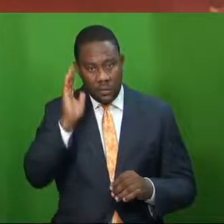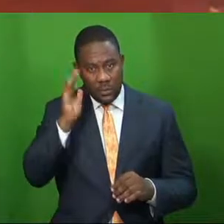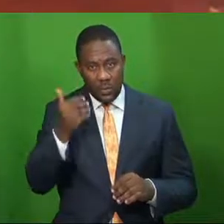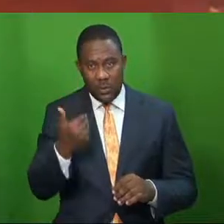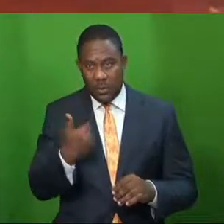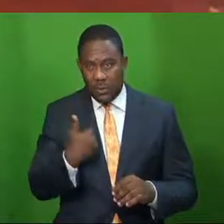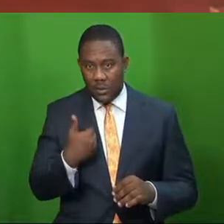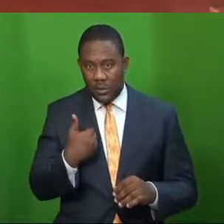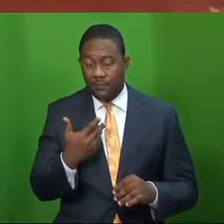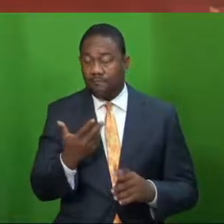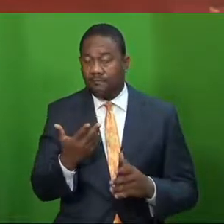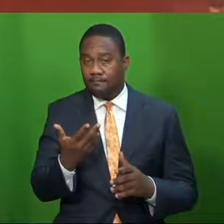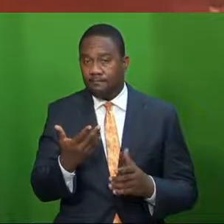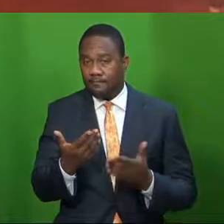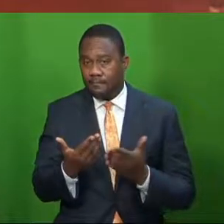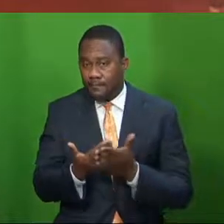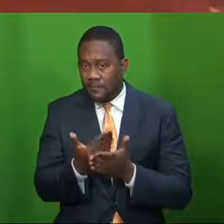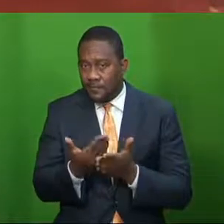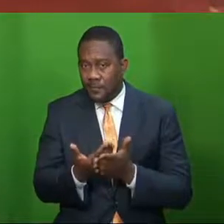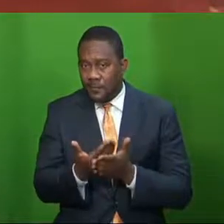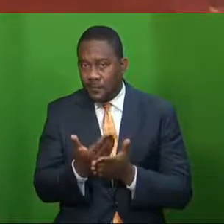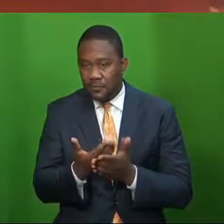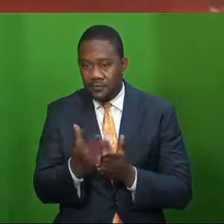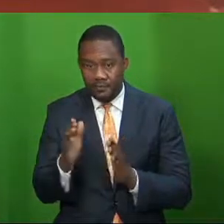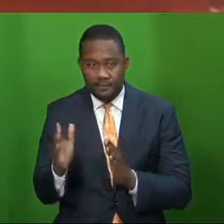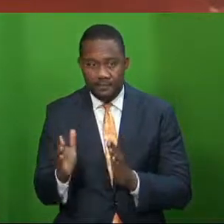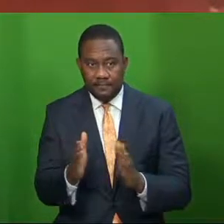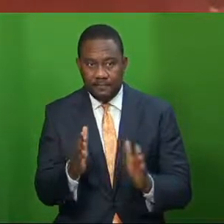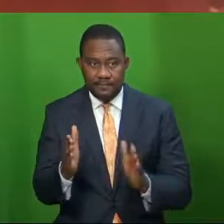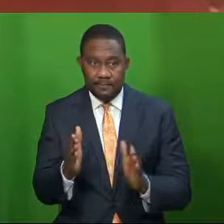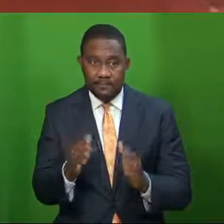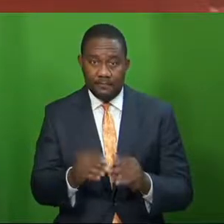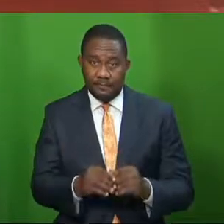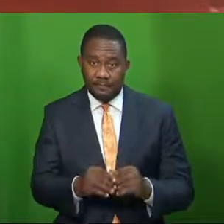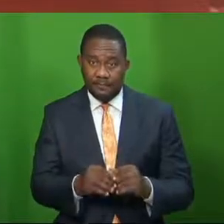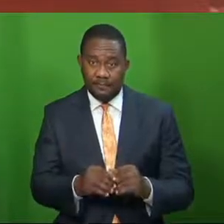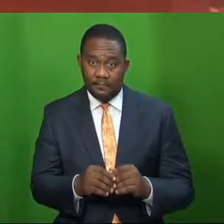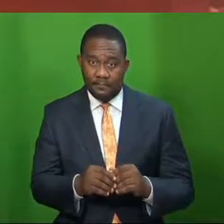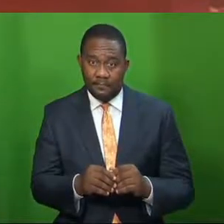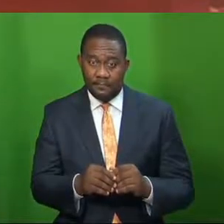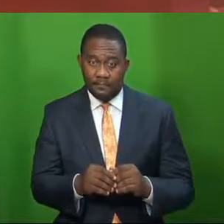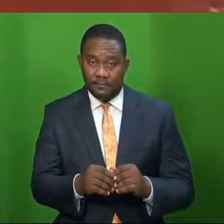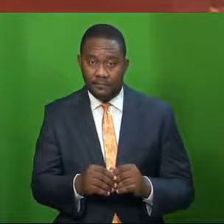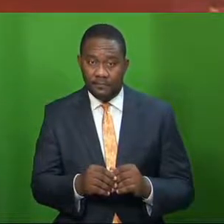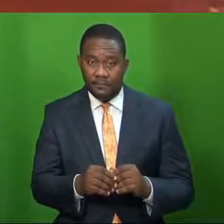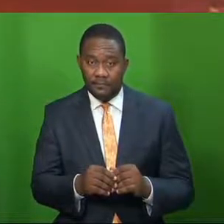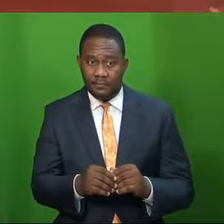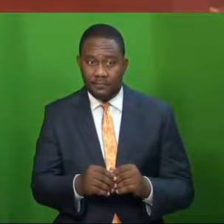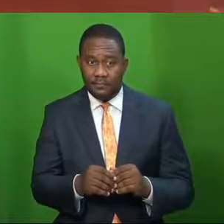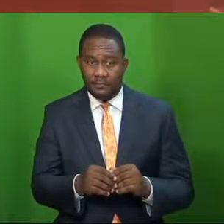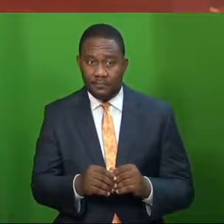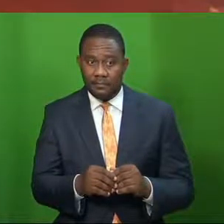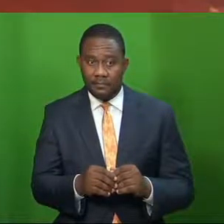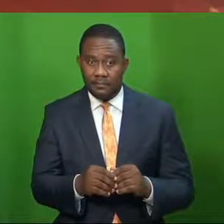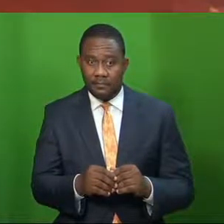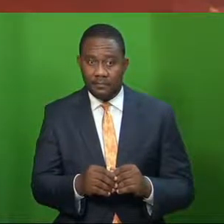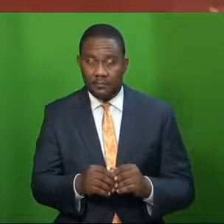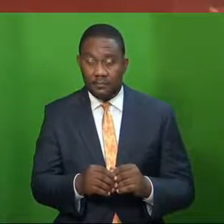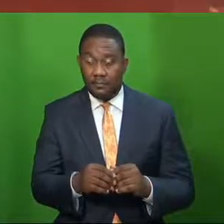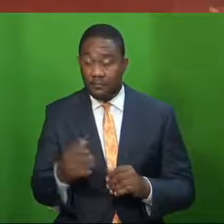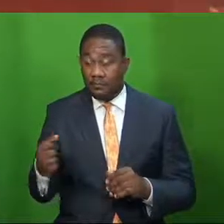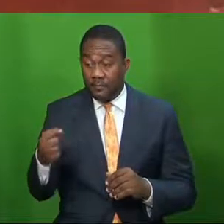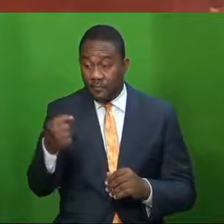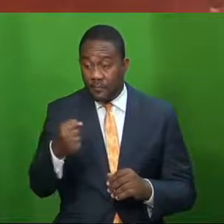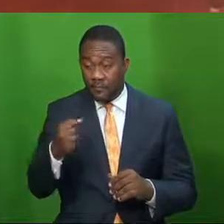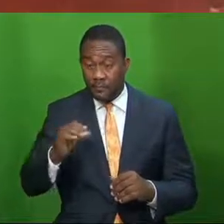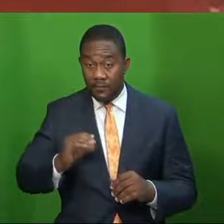come to adopt the new standing orders. And because we are not there yet, the appointment committee in